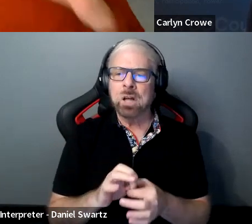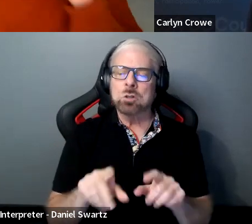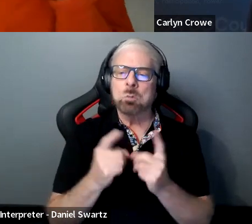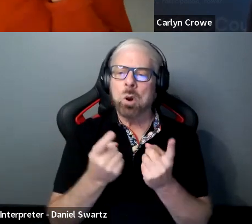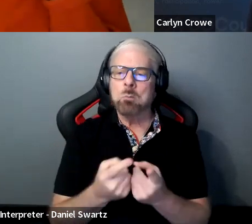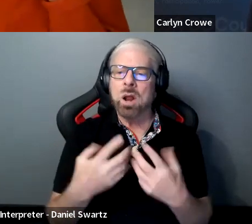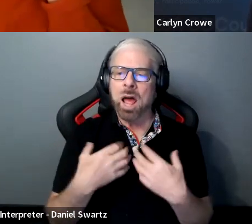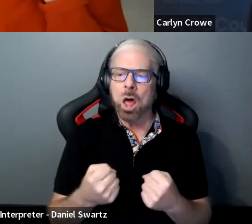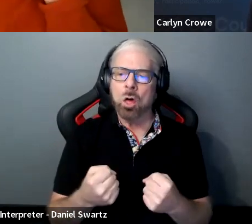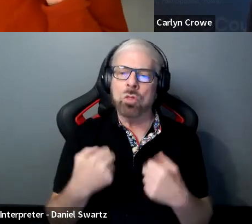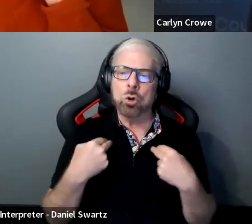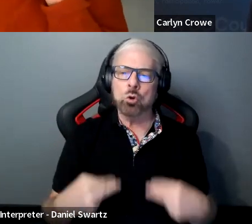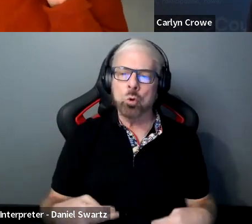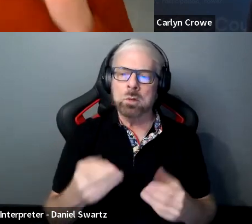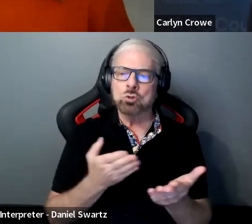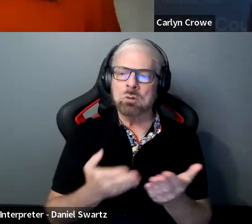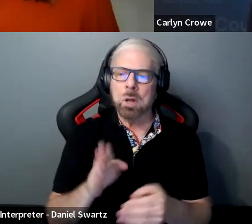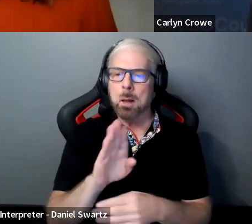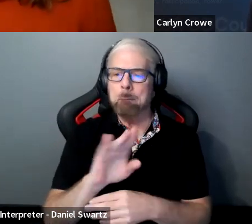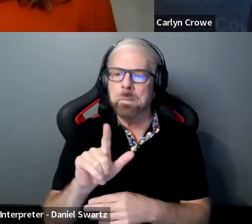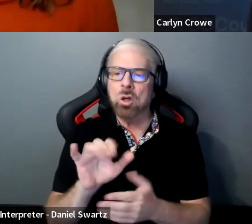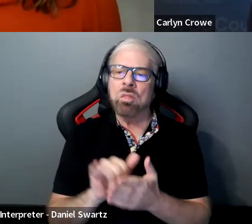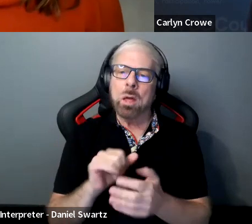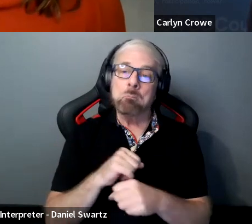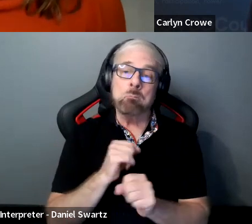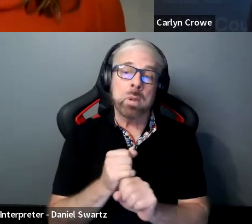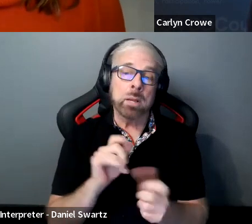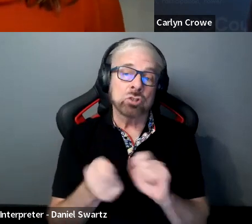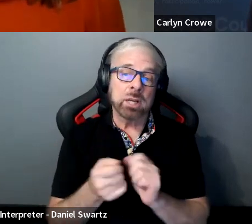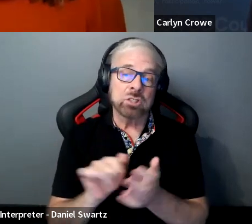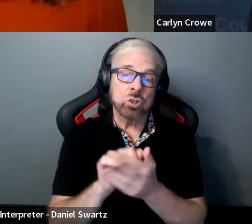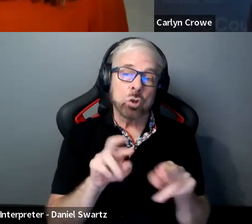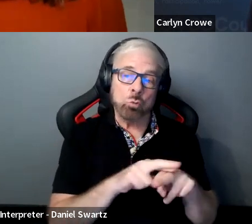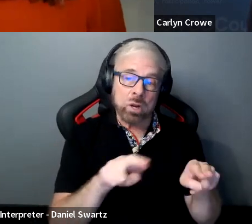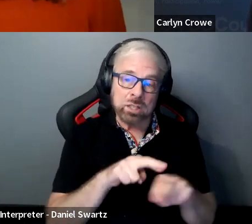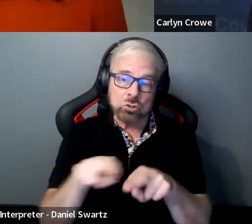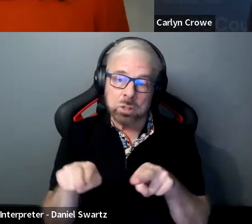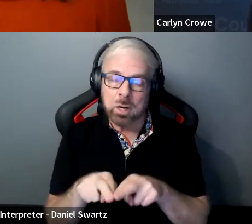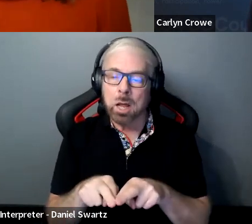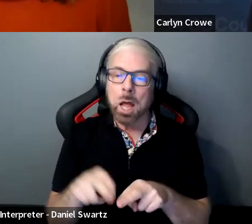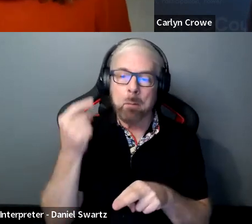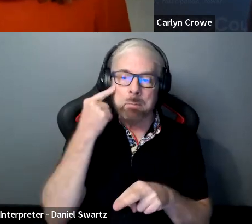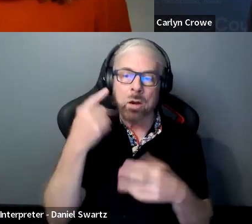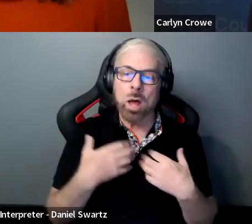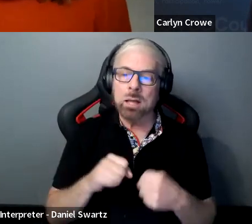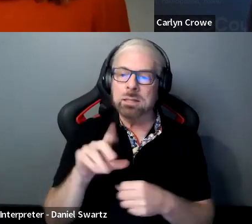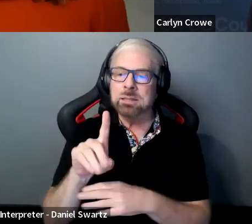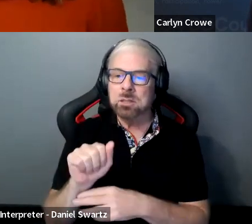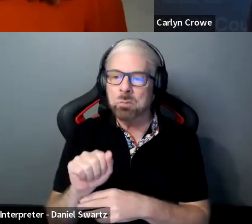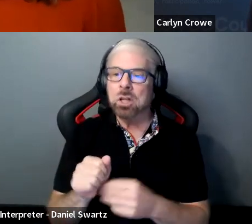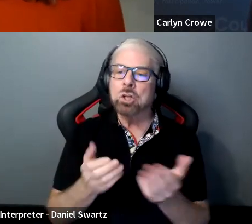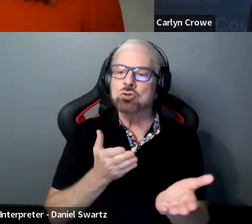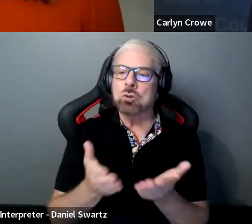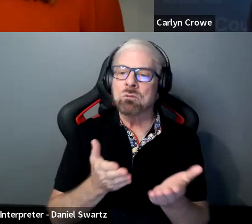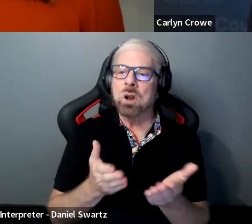Human Services bill that kind of makes some changes to the regions, mental health and disability services regions. Those